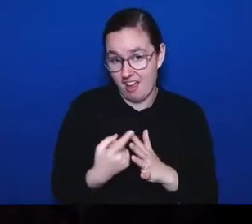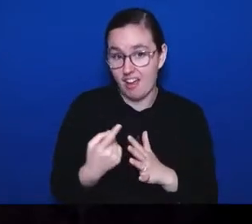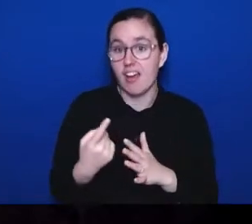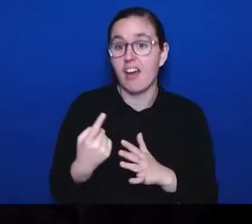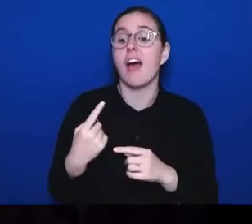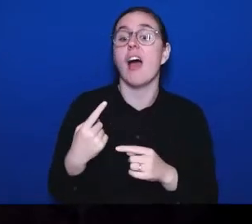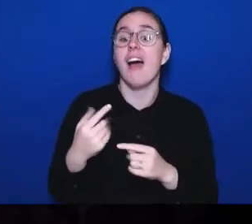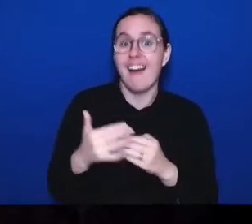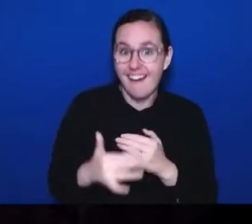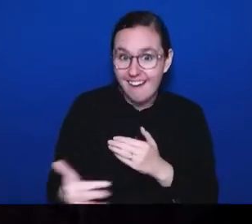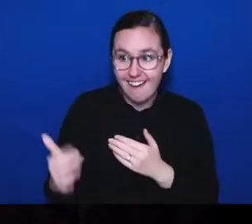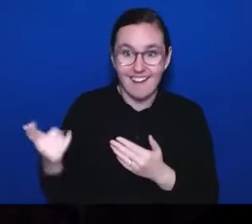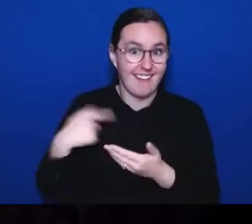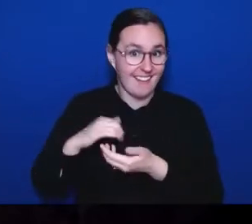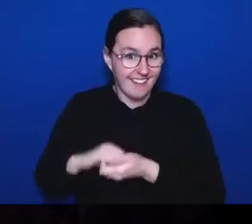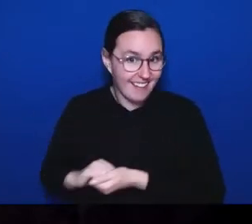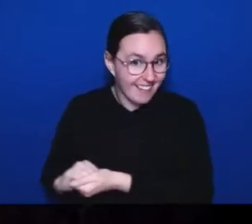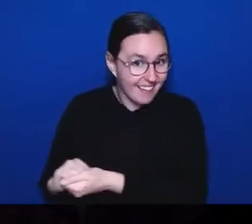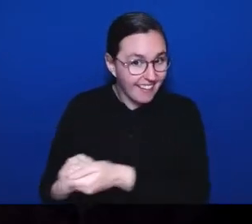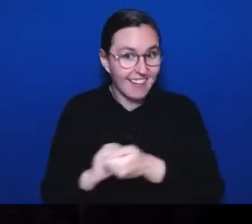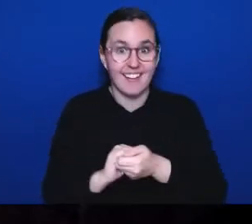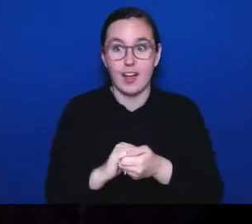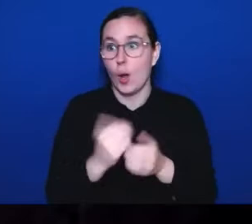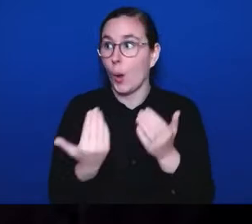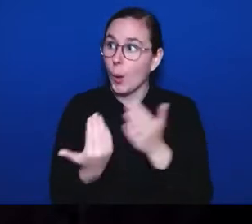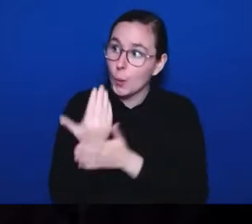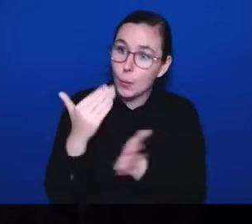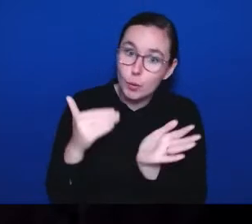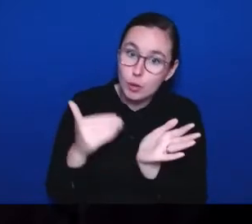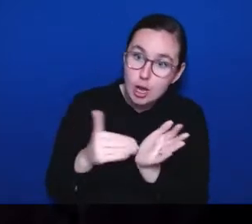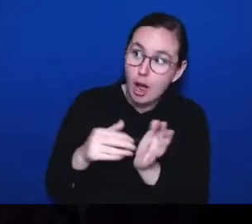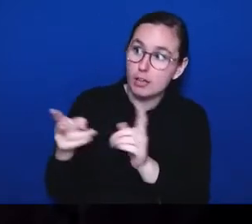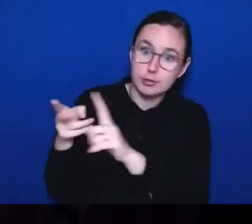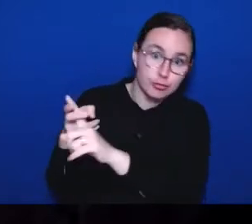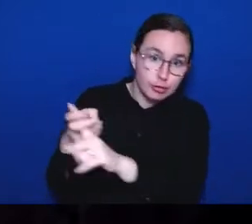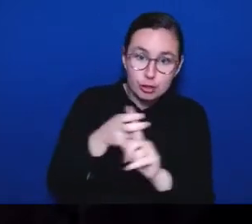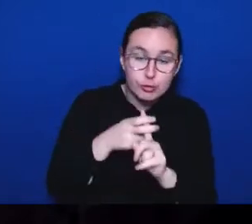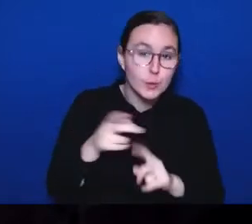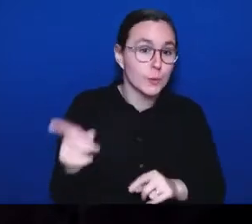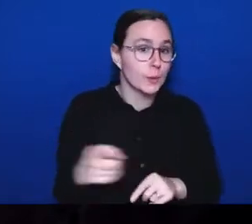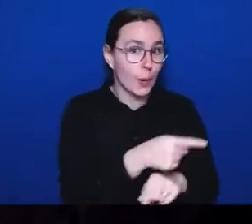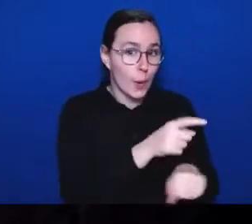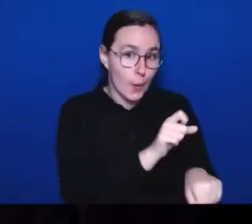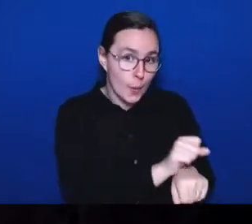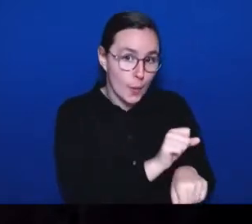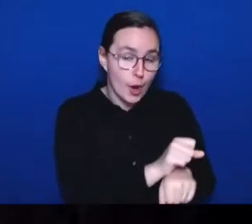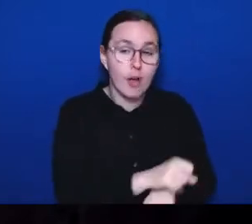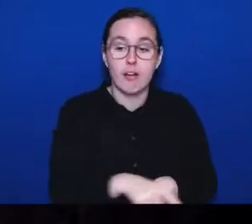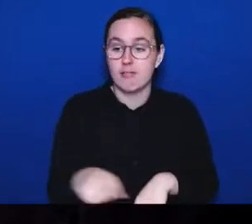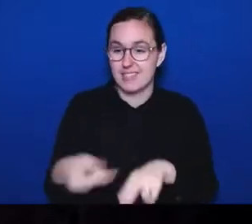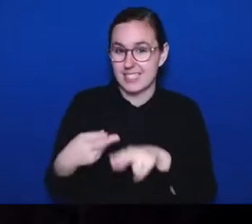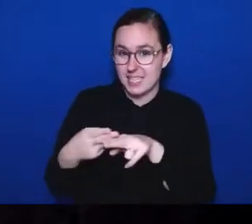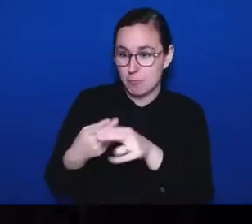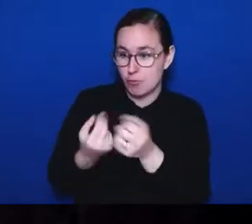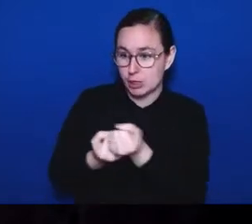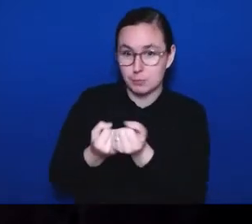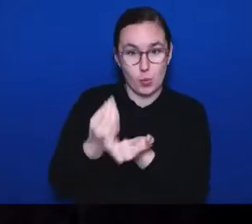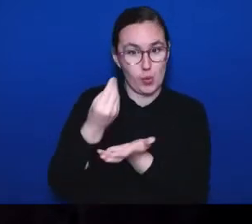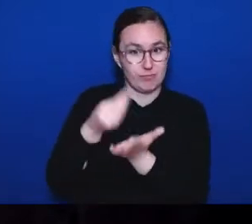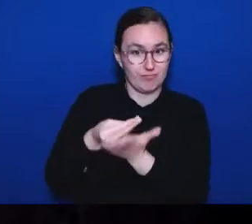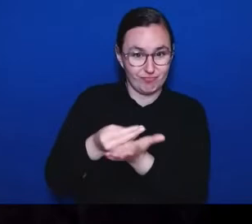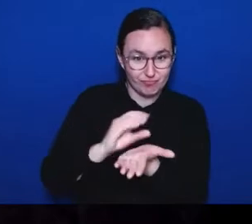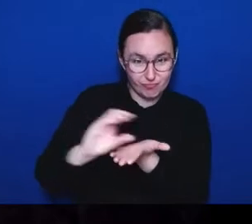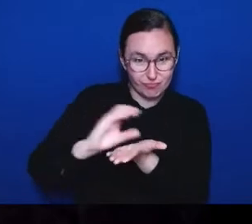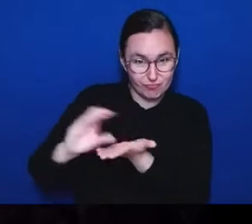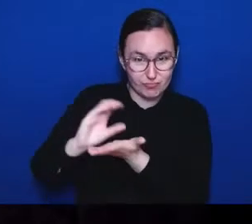practice contracts and the stabilization package we put forward in August, the willingness and the commitment of family doctors in BC to